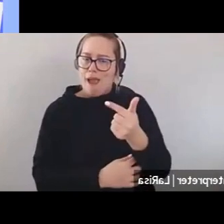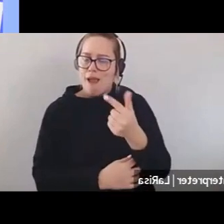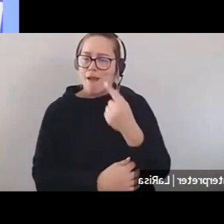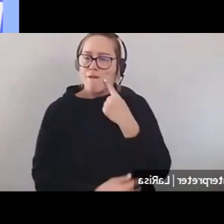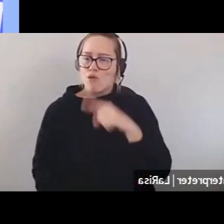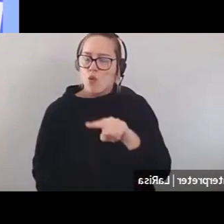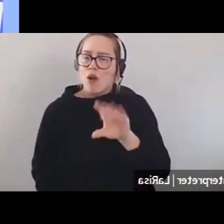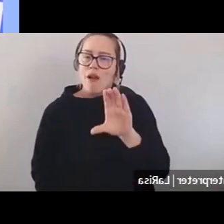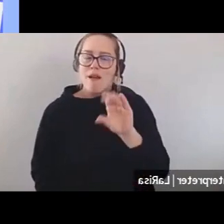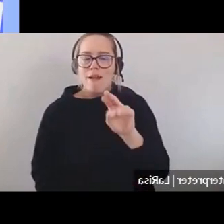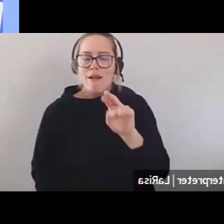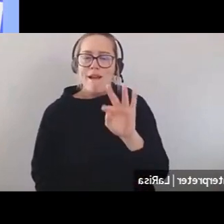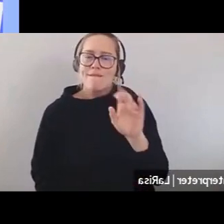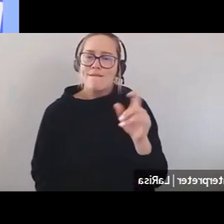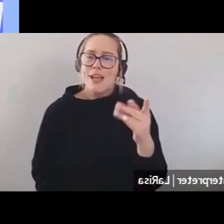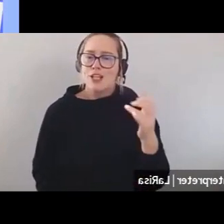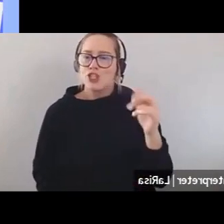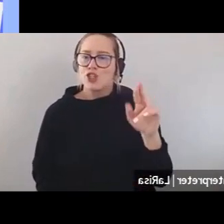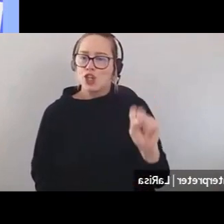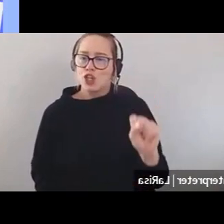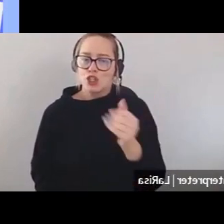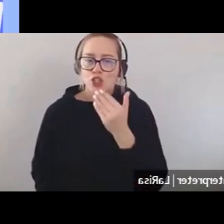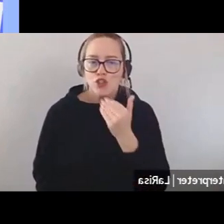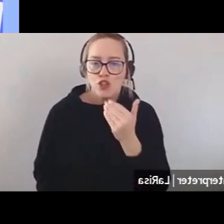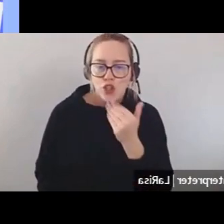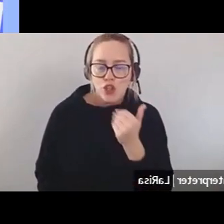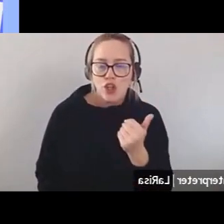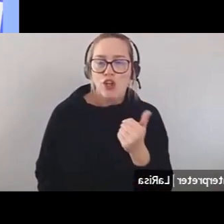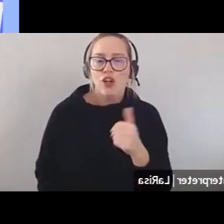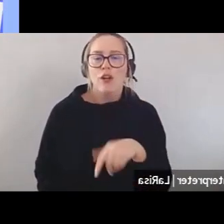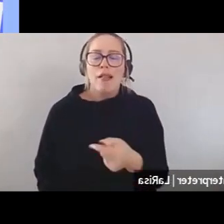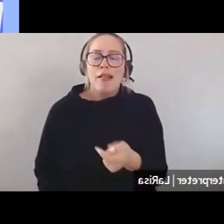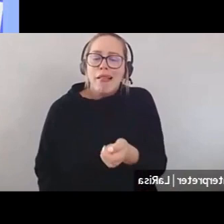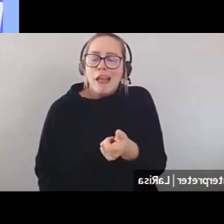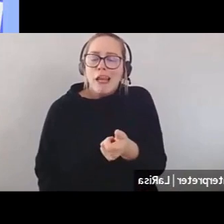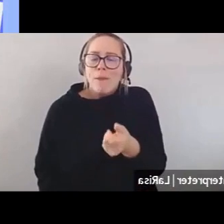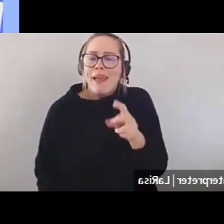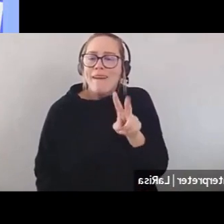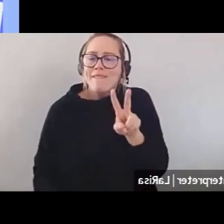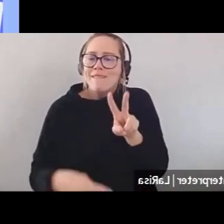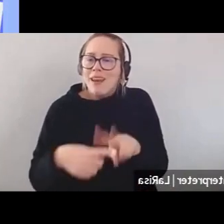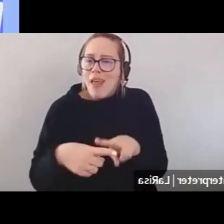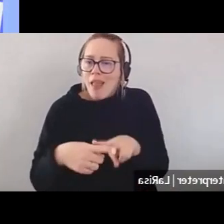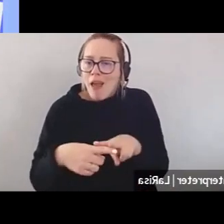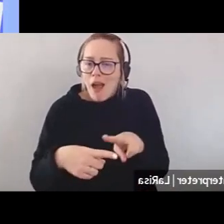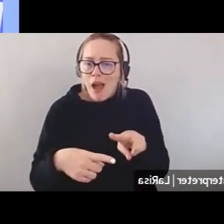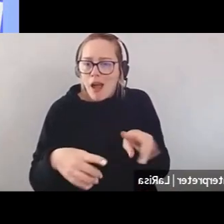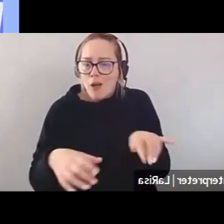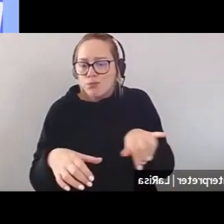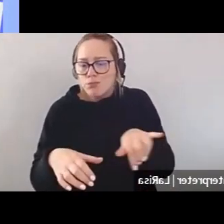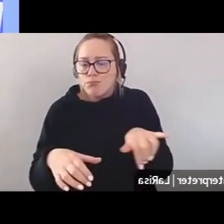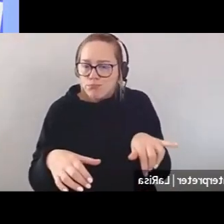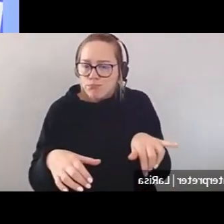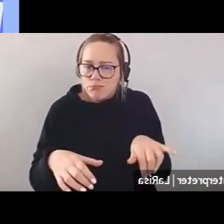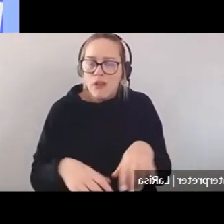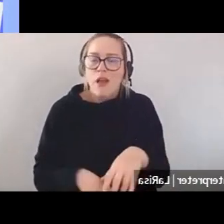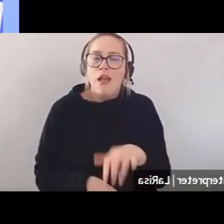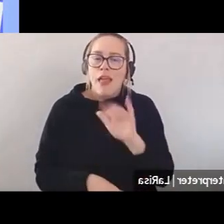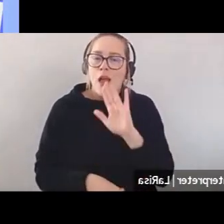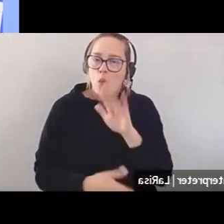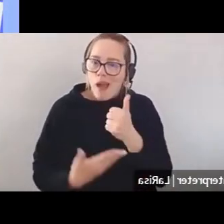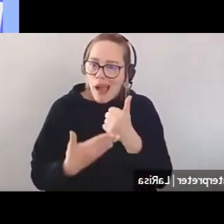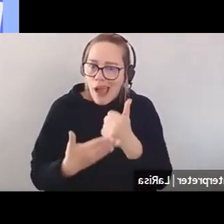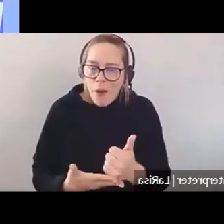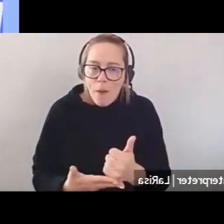a medium-sized bag of confectioner's sugar, a little bit of vanilla. The coconut oil will help stabilize the